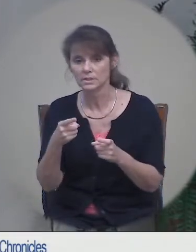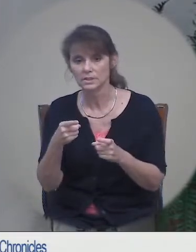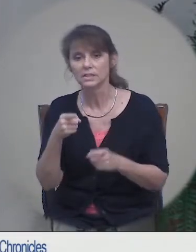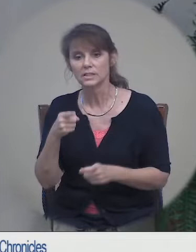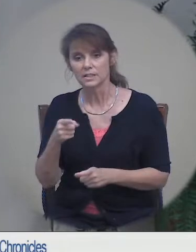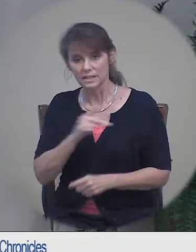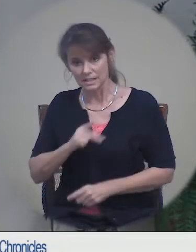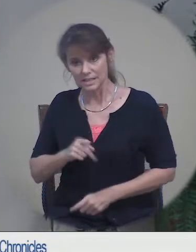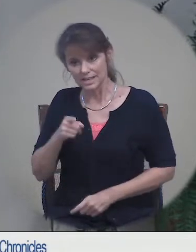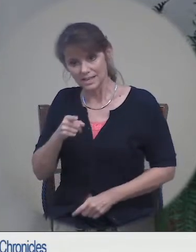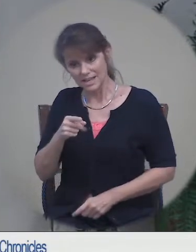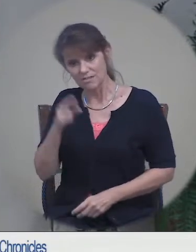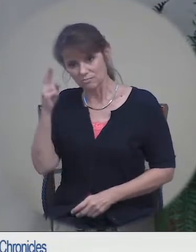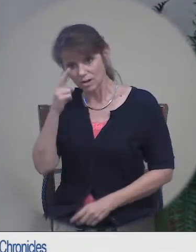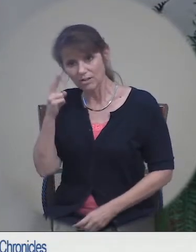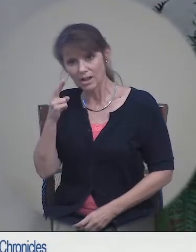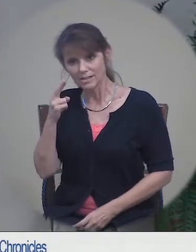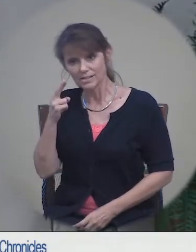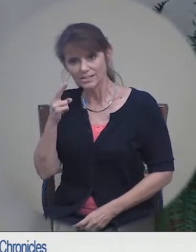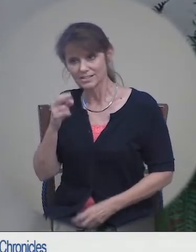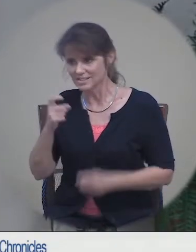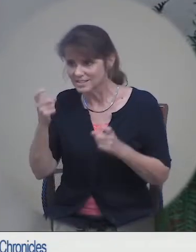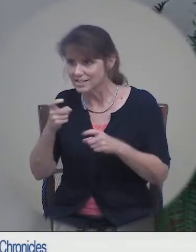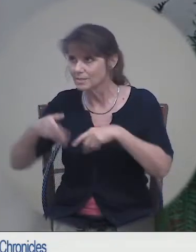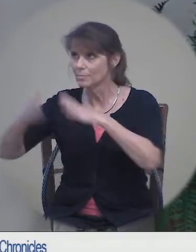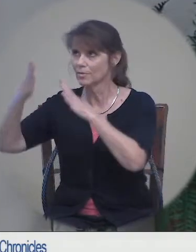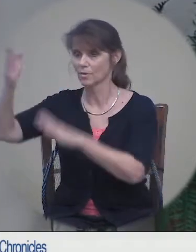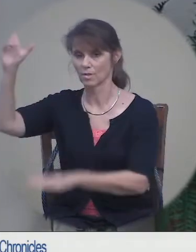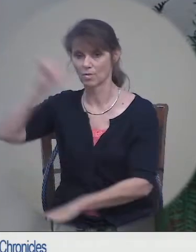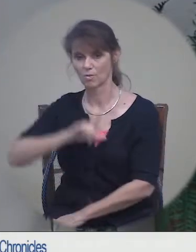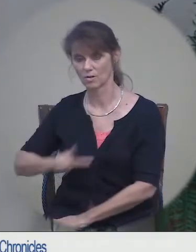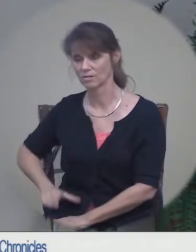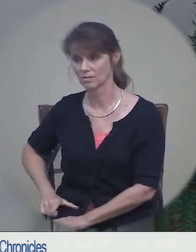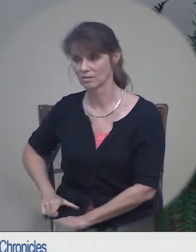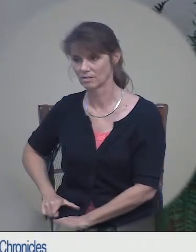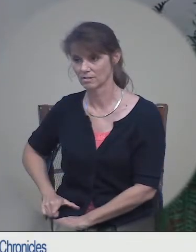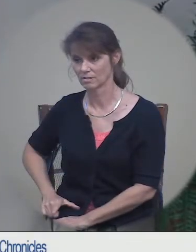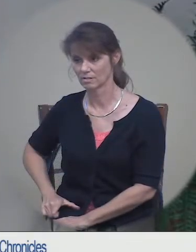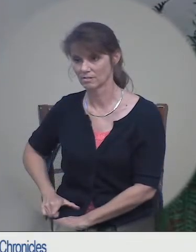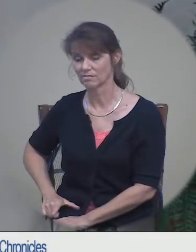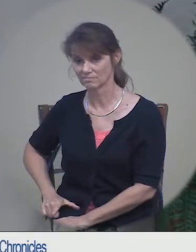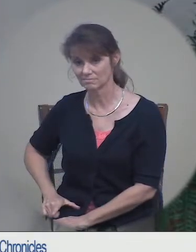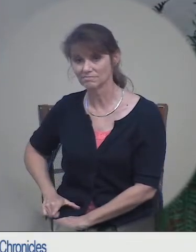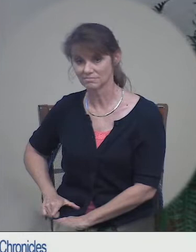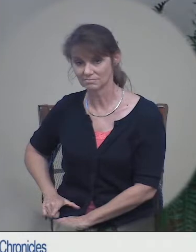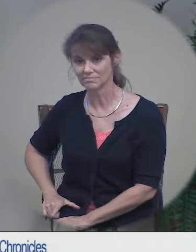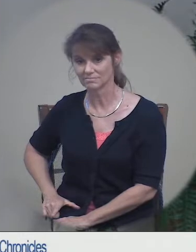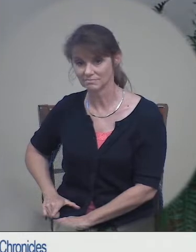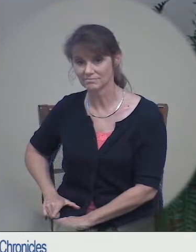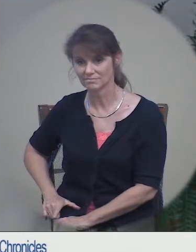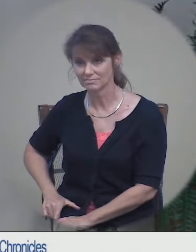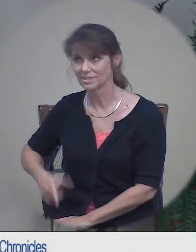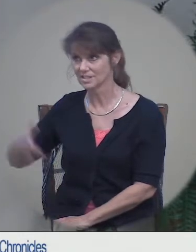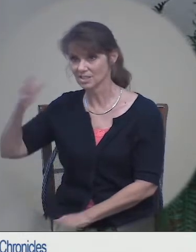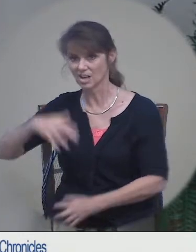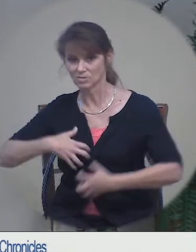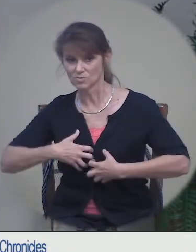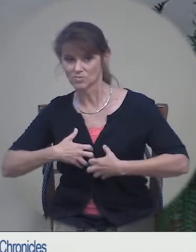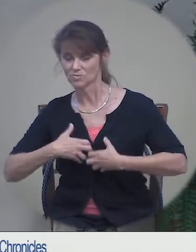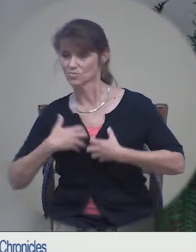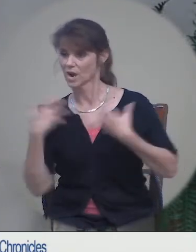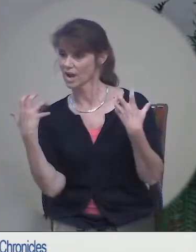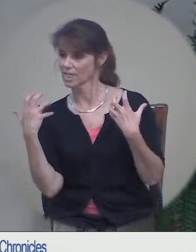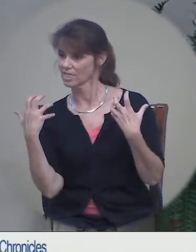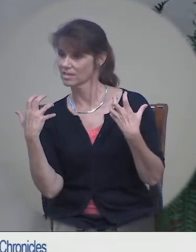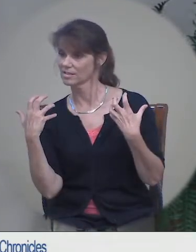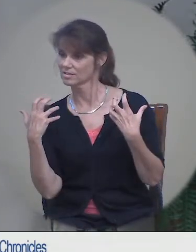place that they're in is precarious before the Lord. that the wrath that God has shown them through